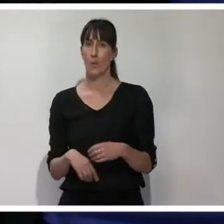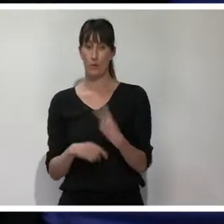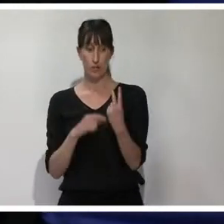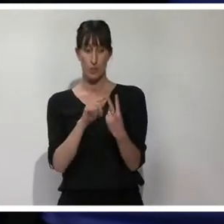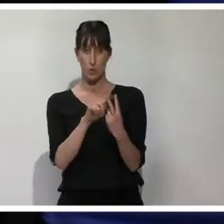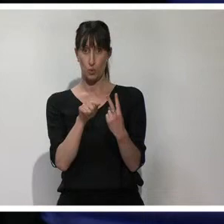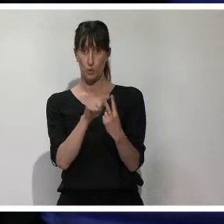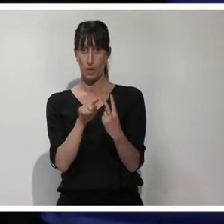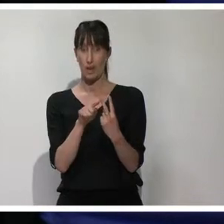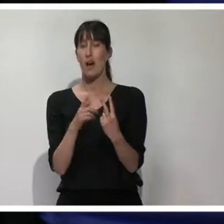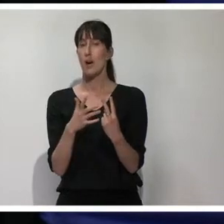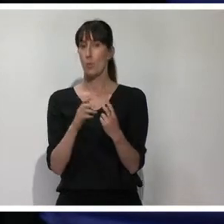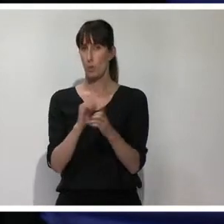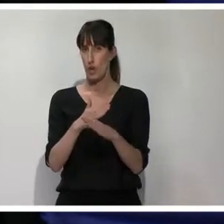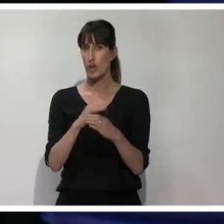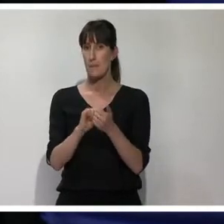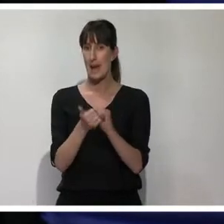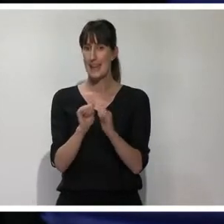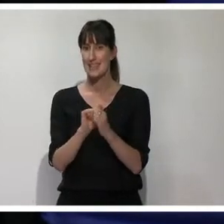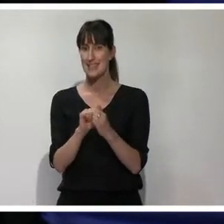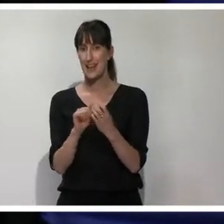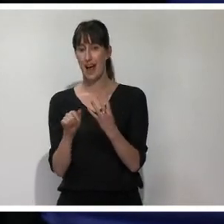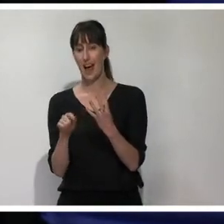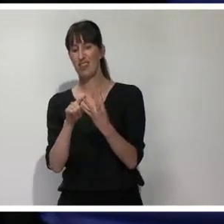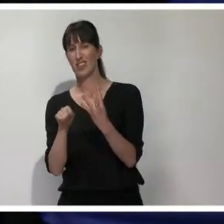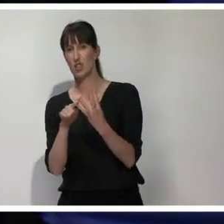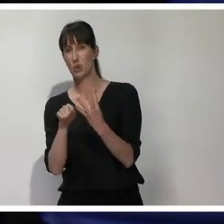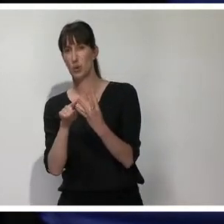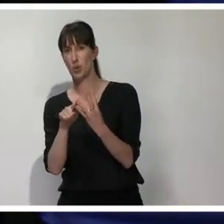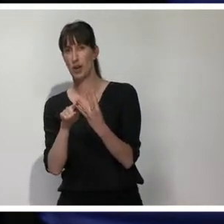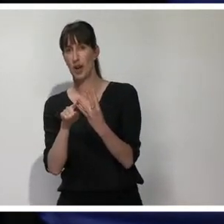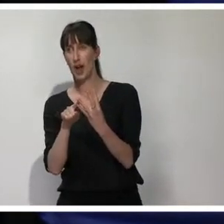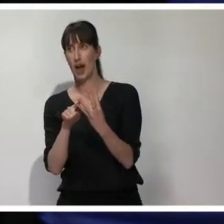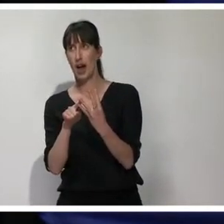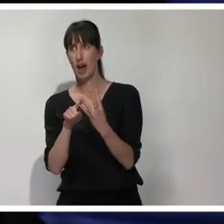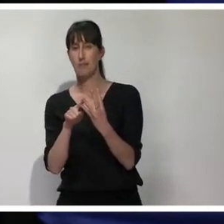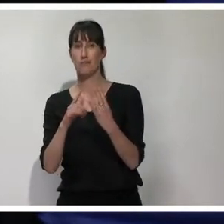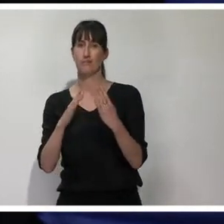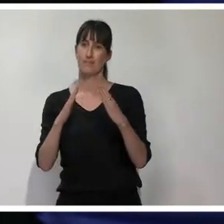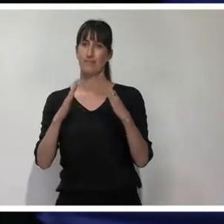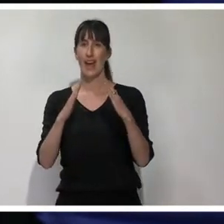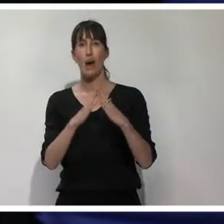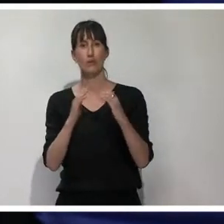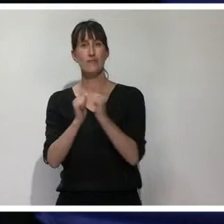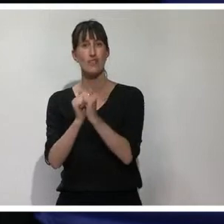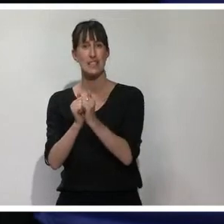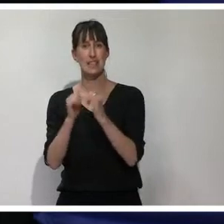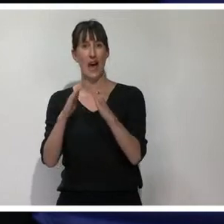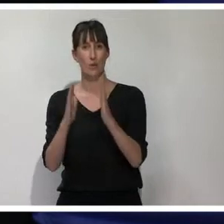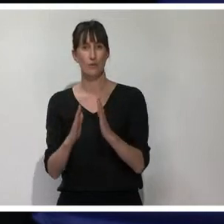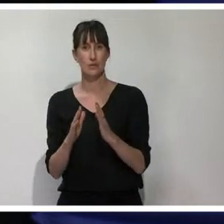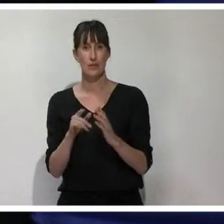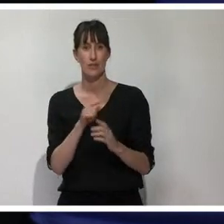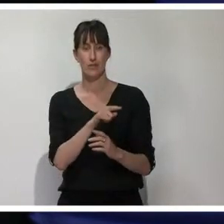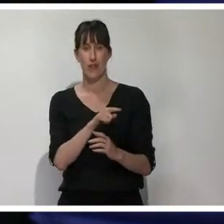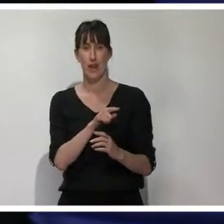related household that one of the cases had stayed at in the preceding week. Are